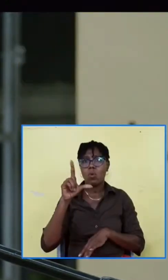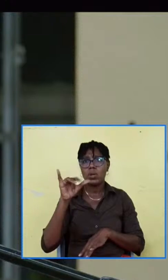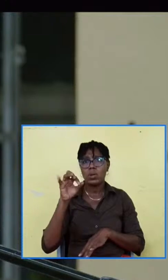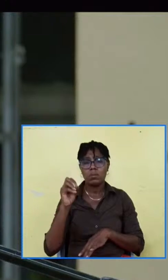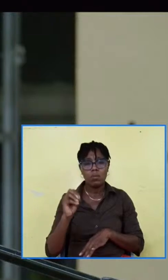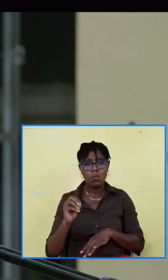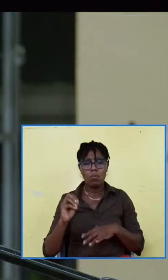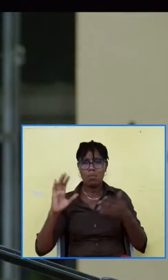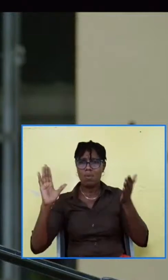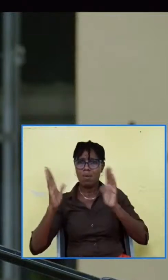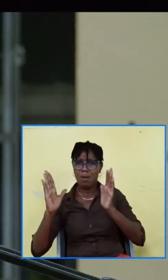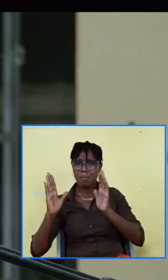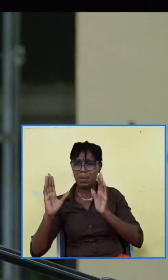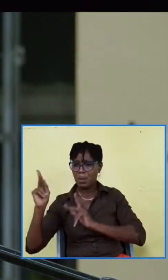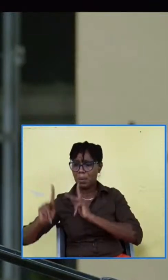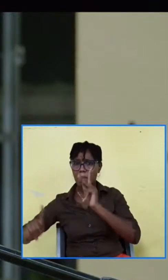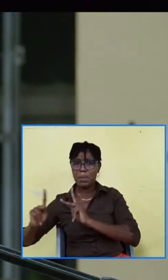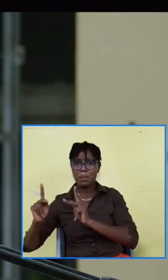individual